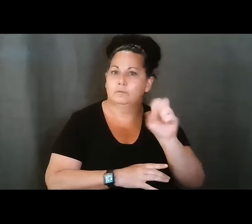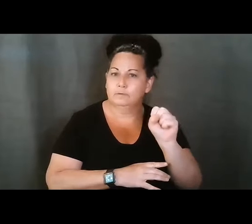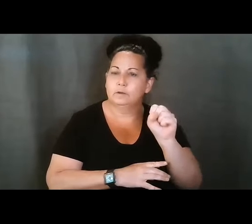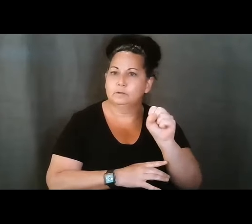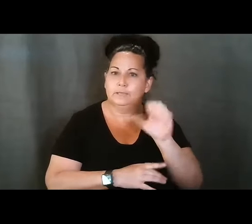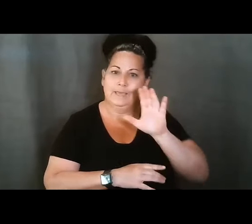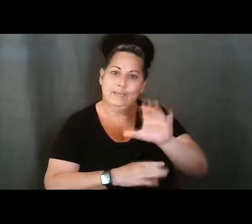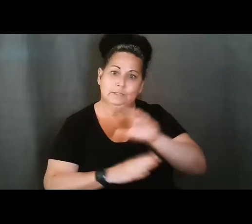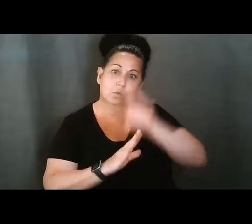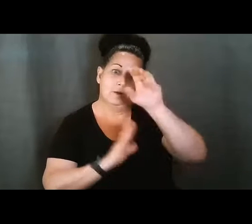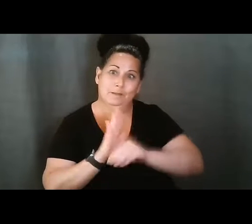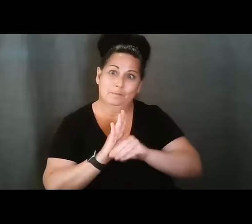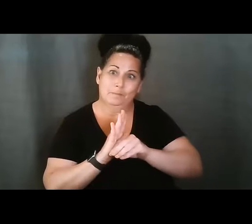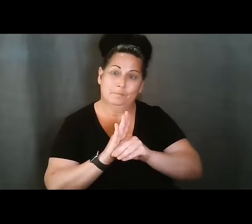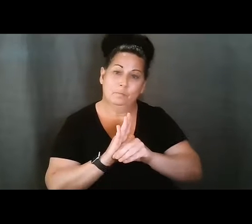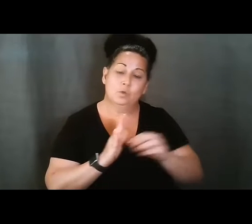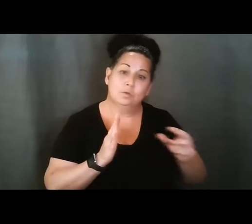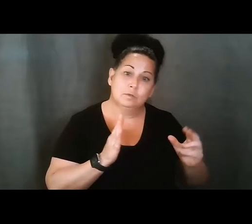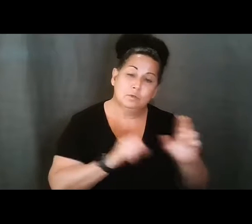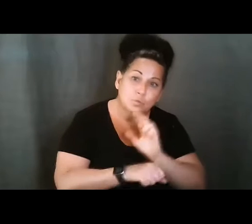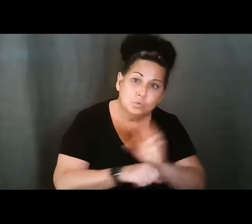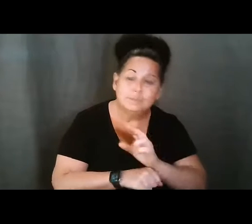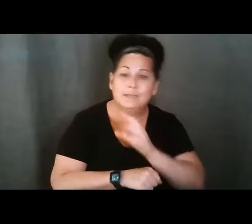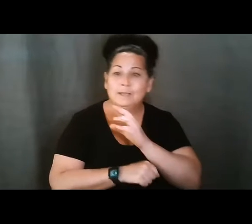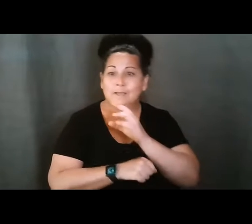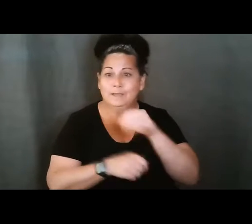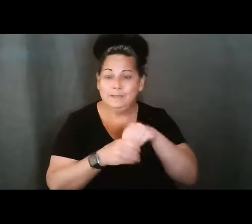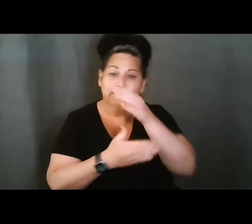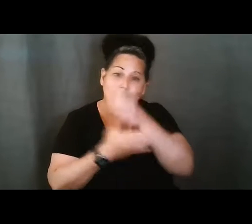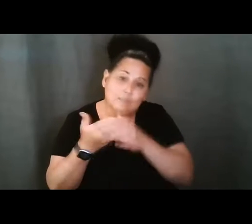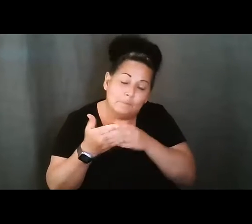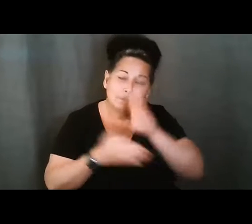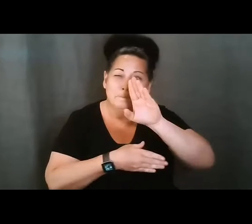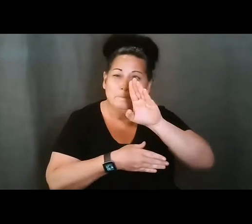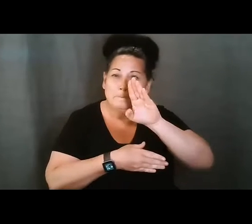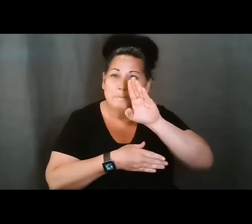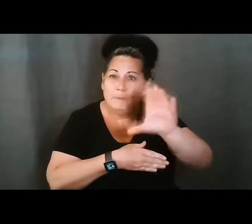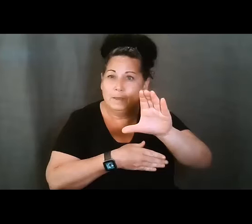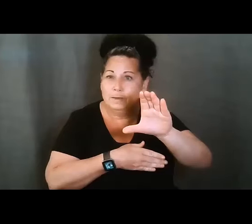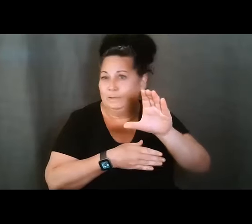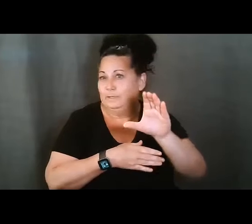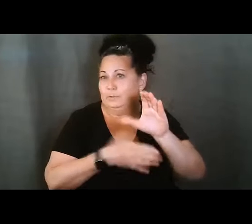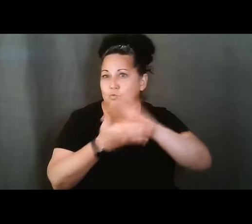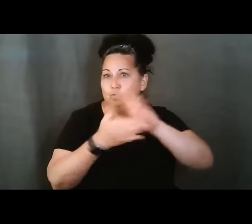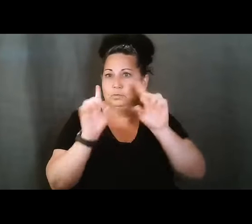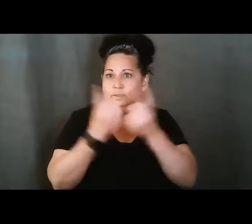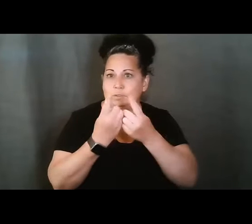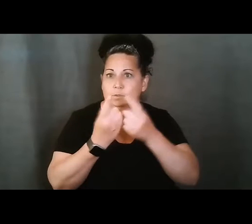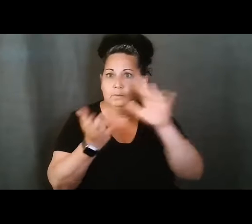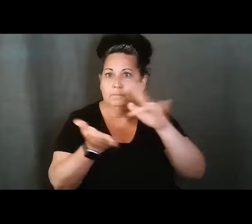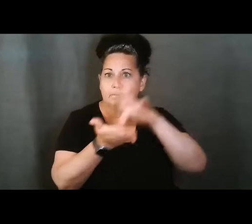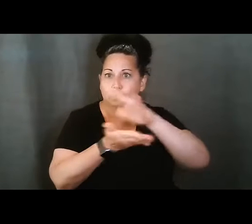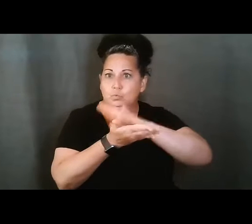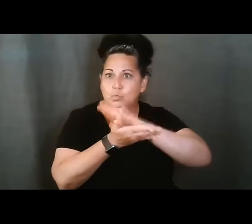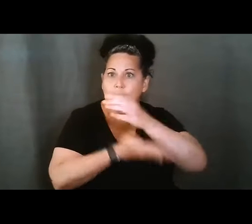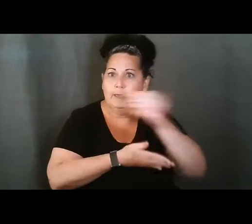and implemented in some of Bibb County School District's middle and high schools. At this time, I